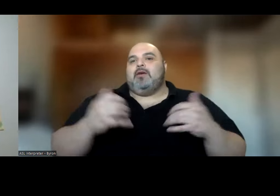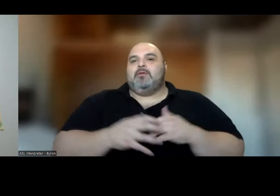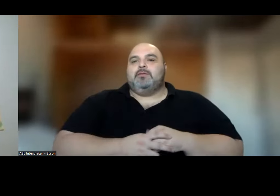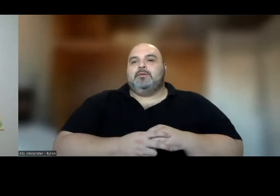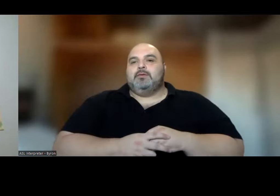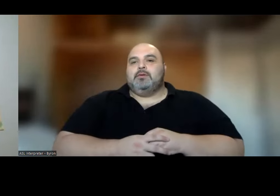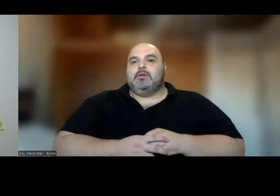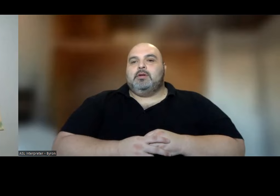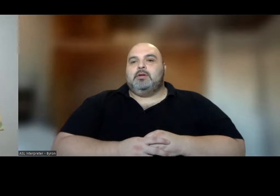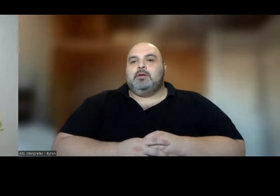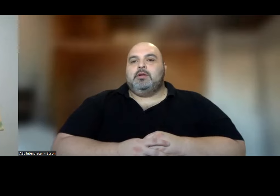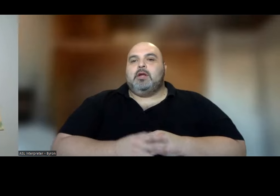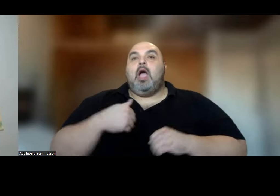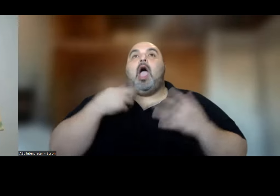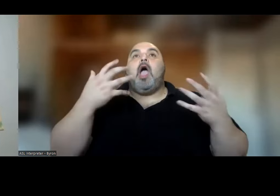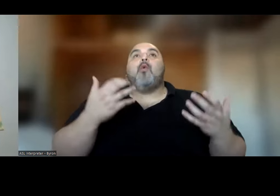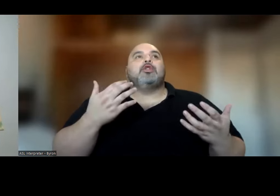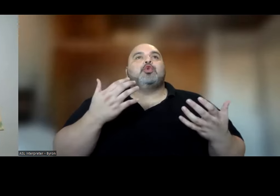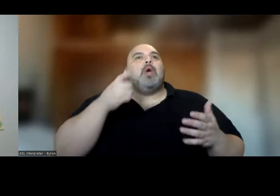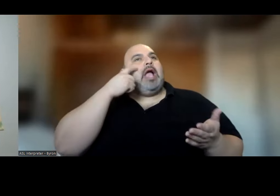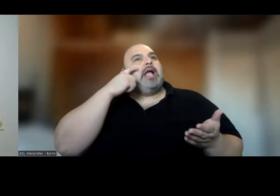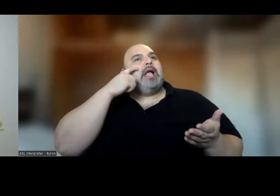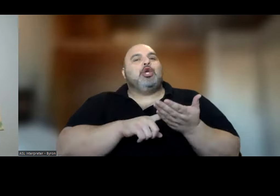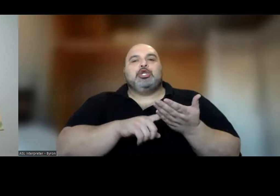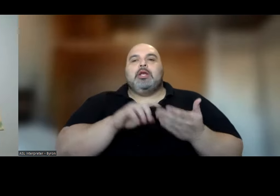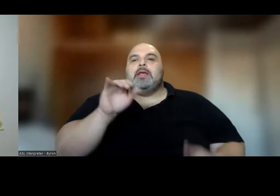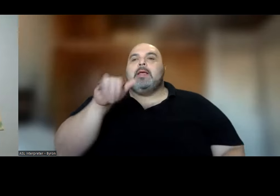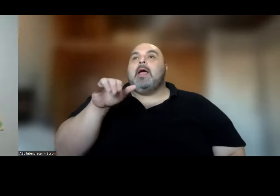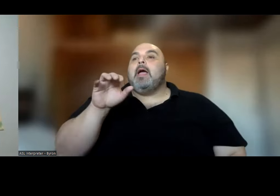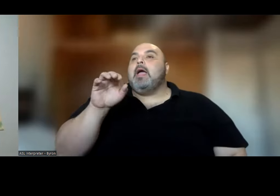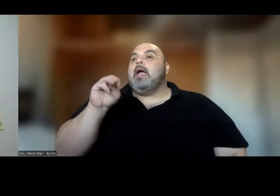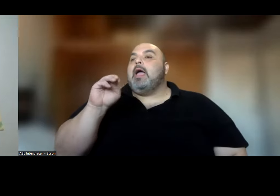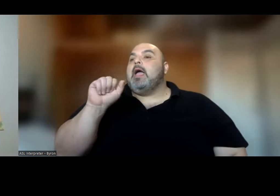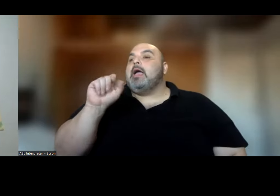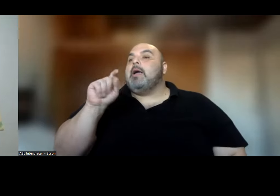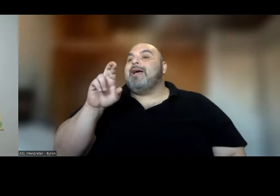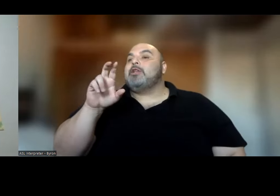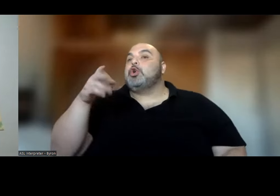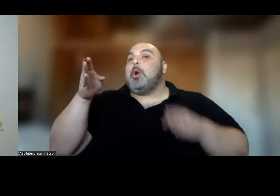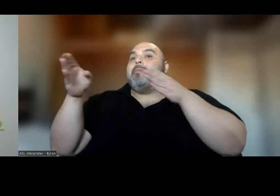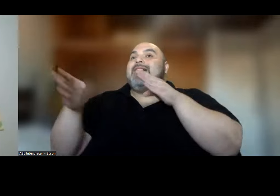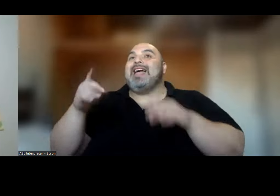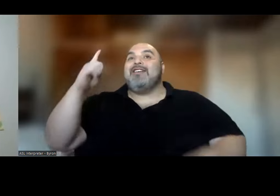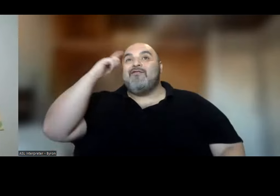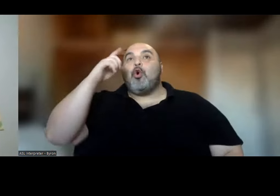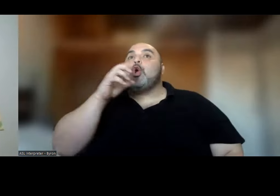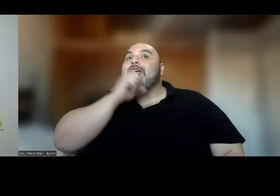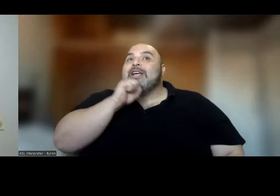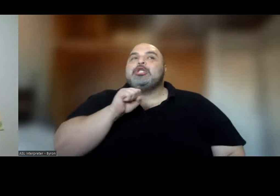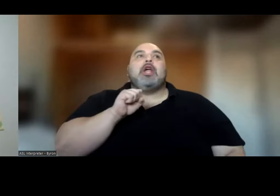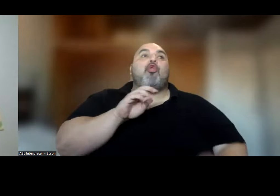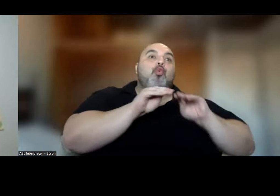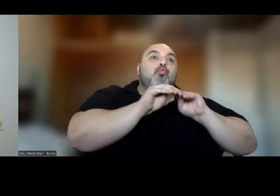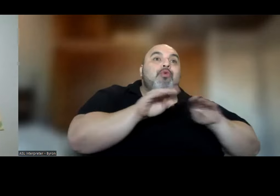Catherine, I also just want to acknowledge that the master plan for aging, the release of the